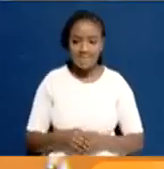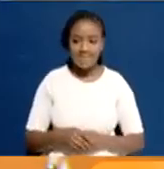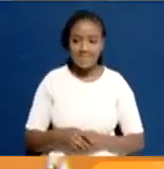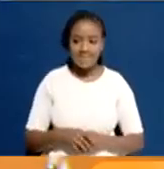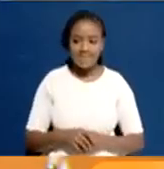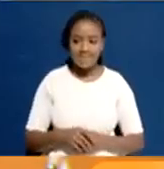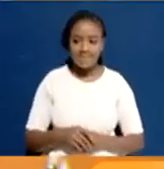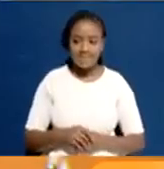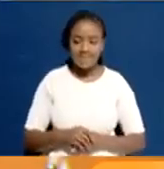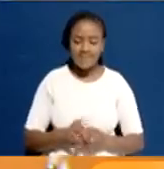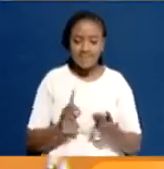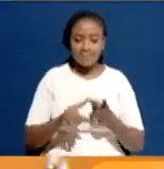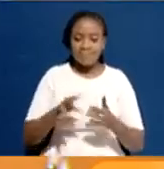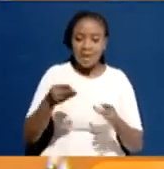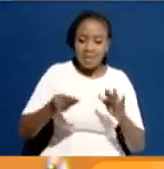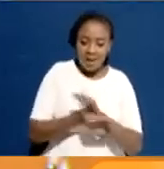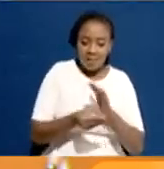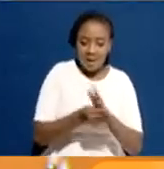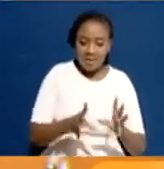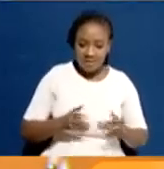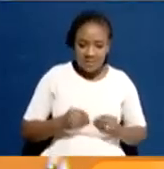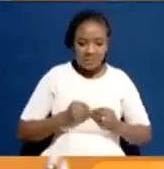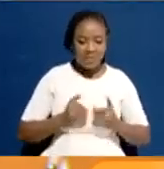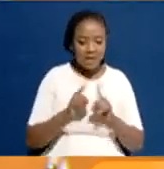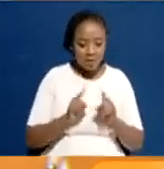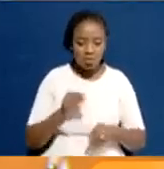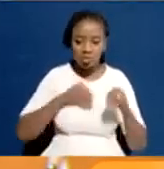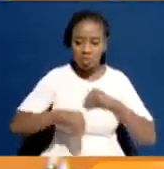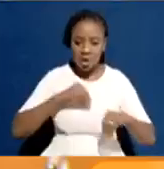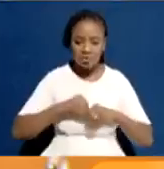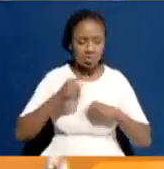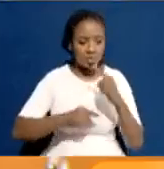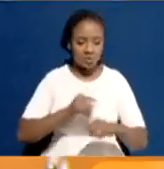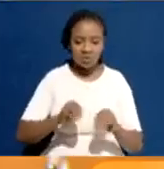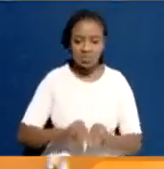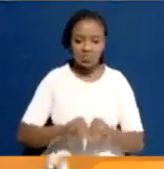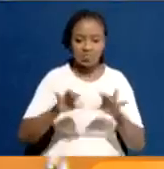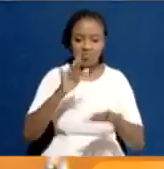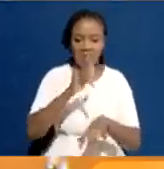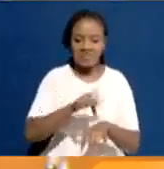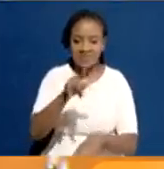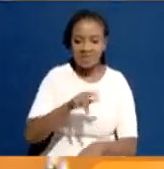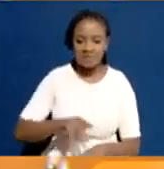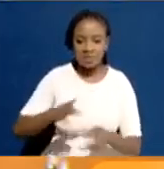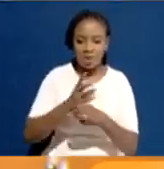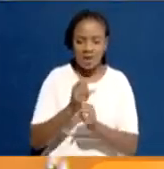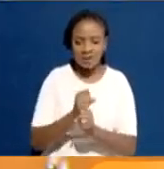wanton bribe taking, and general corruption continues to pervade the operations of this